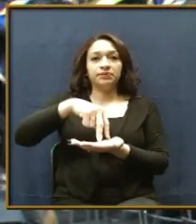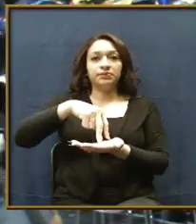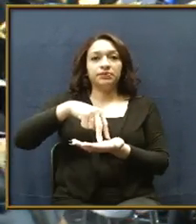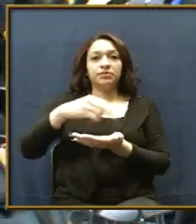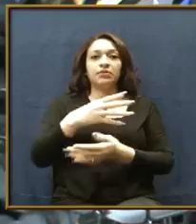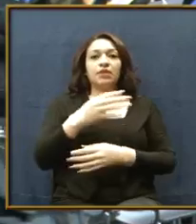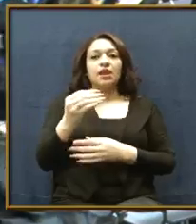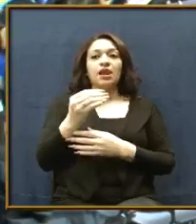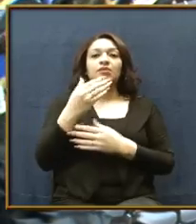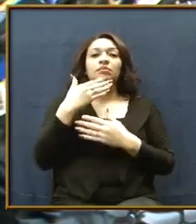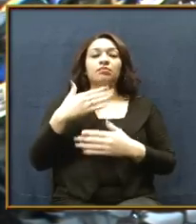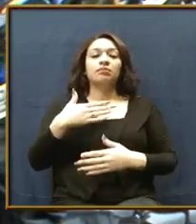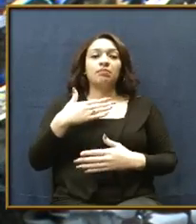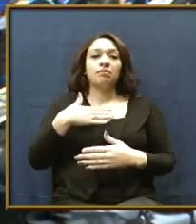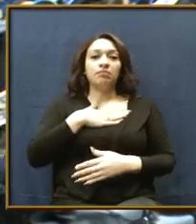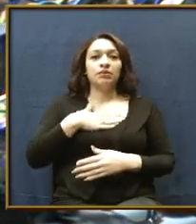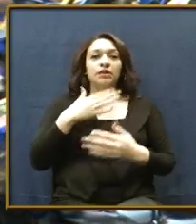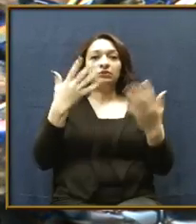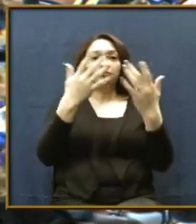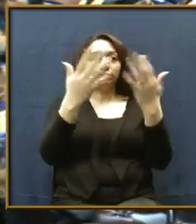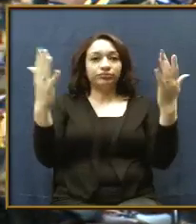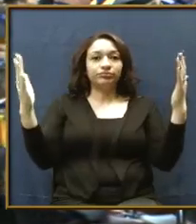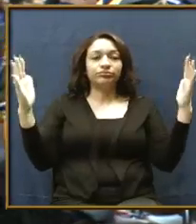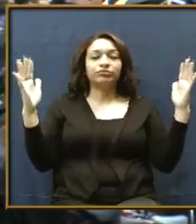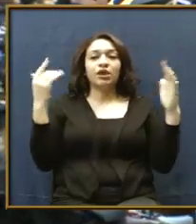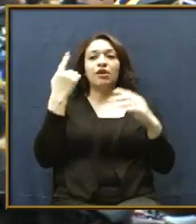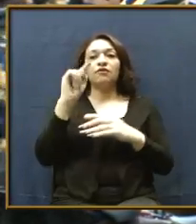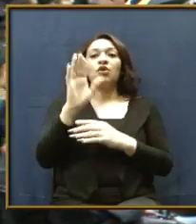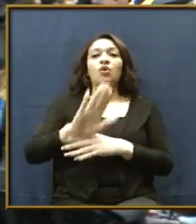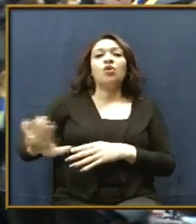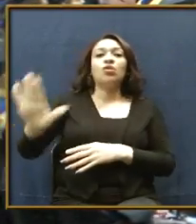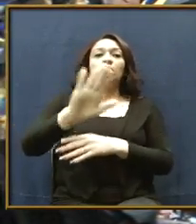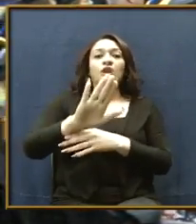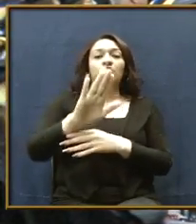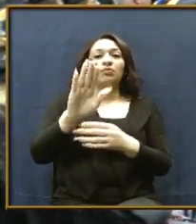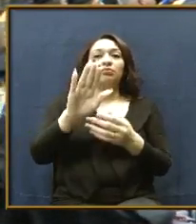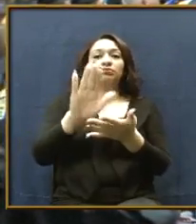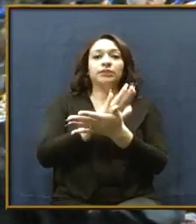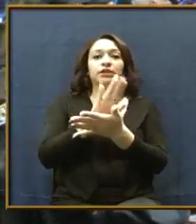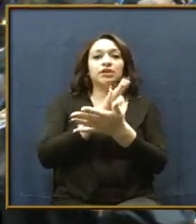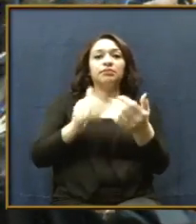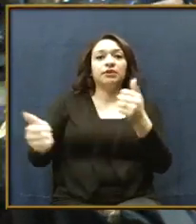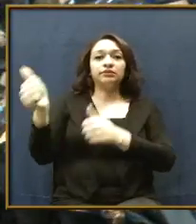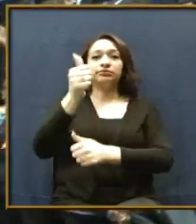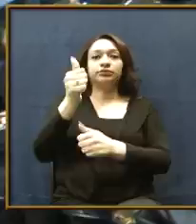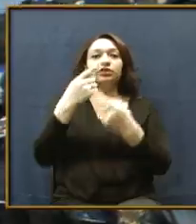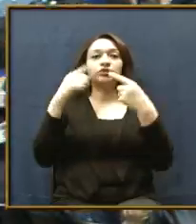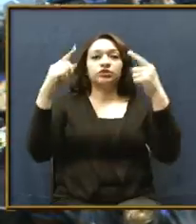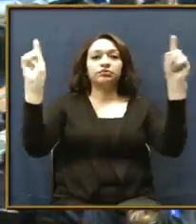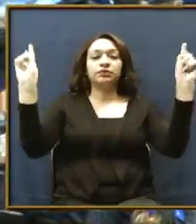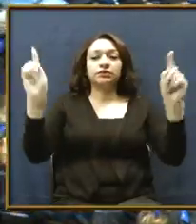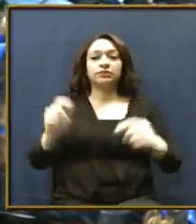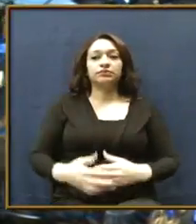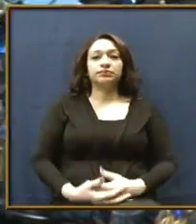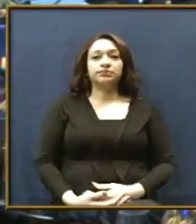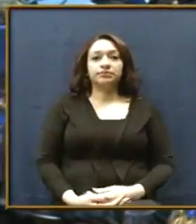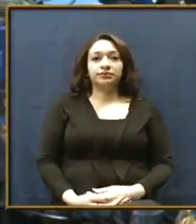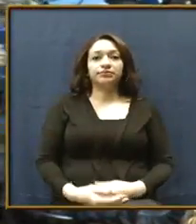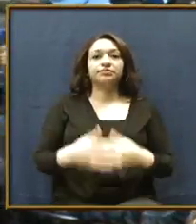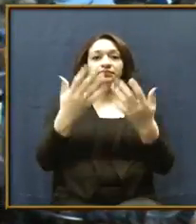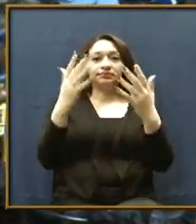please give them a round of applause for their exceptional academic achievements? Those graduating with high university